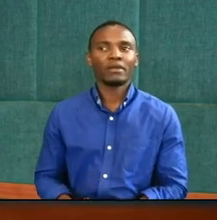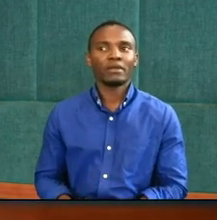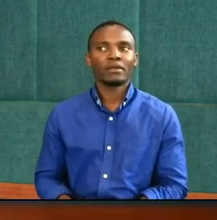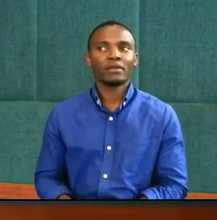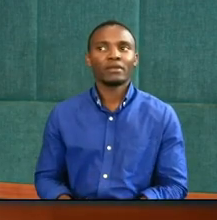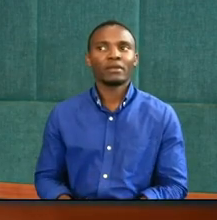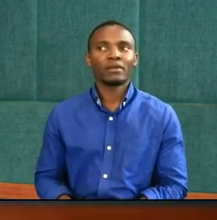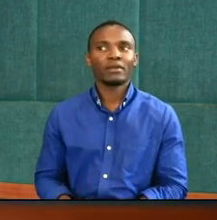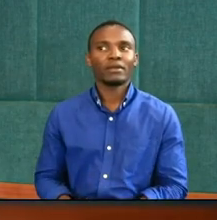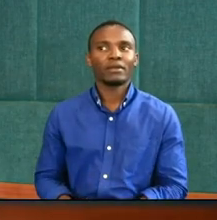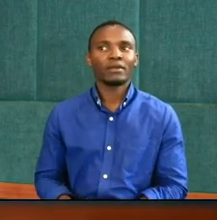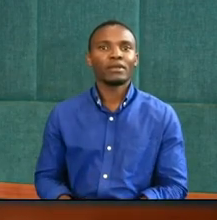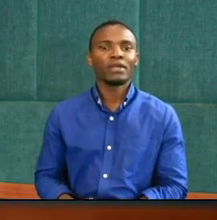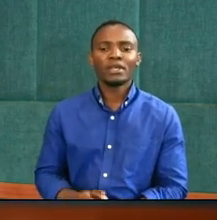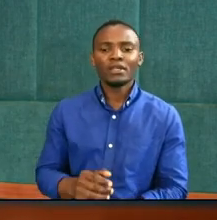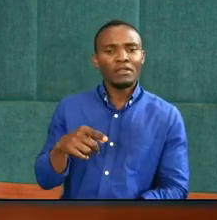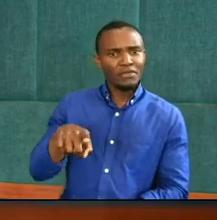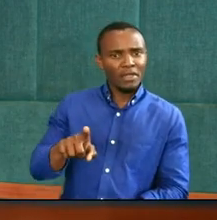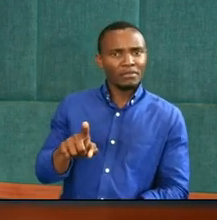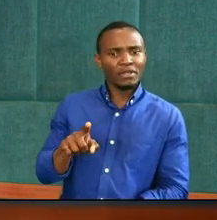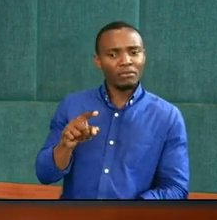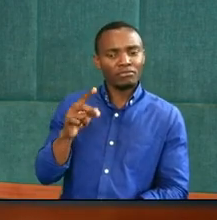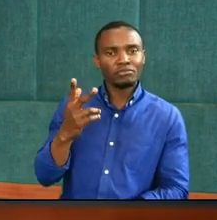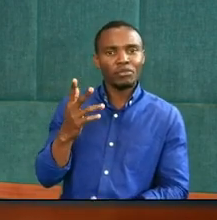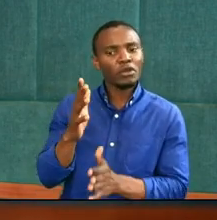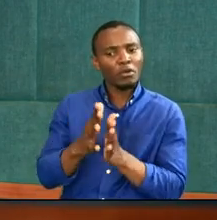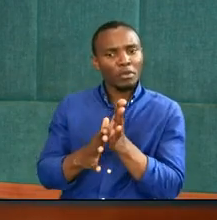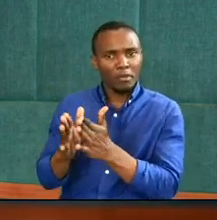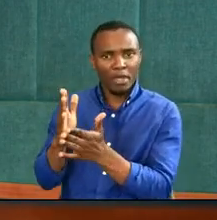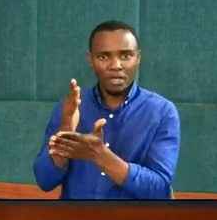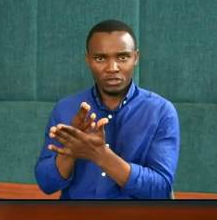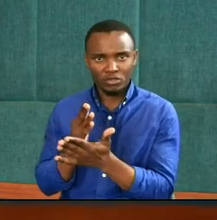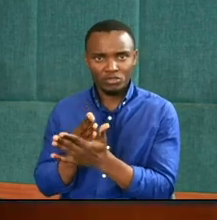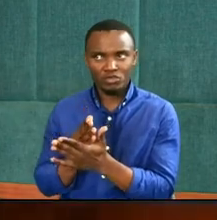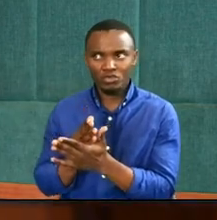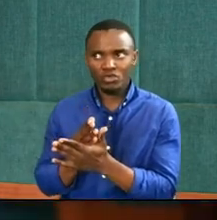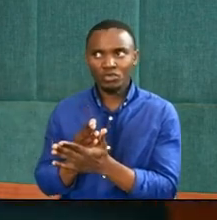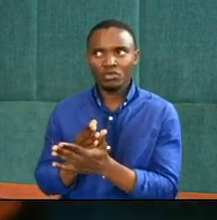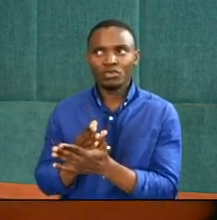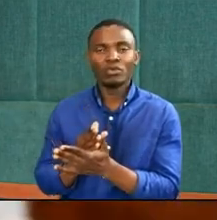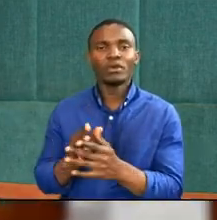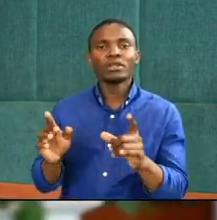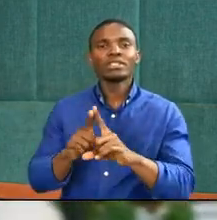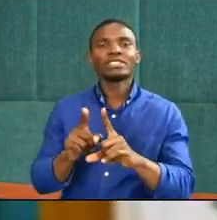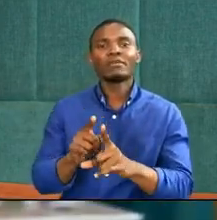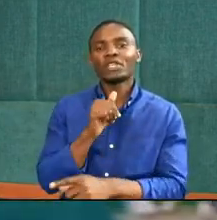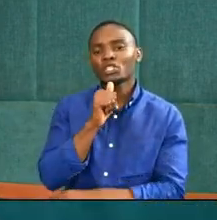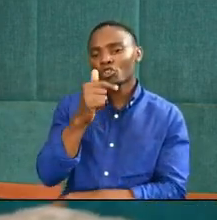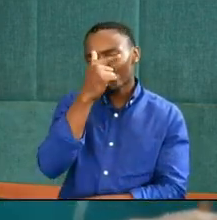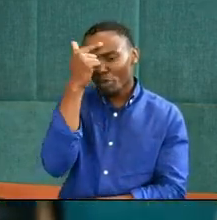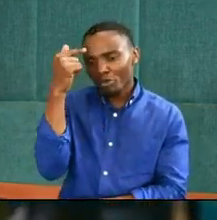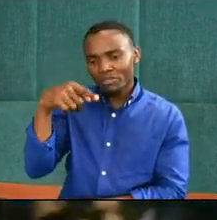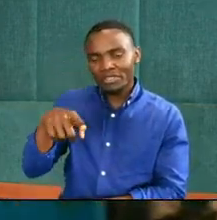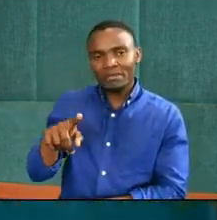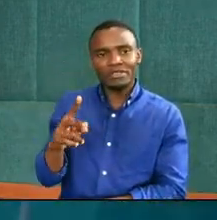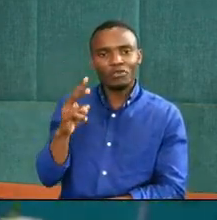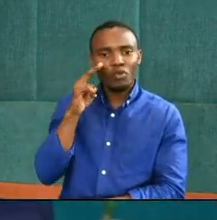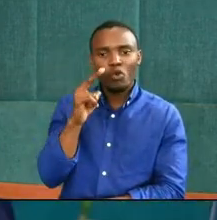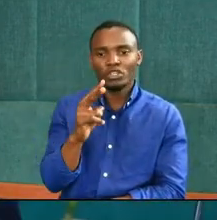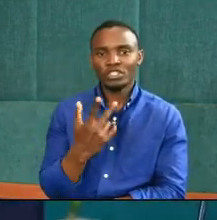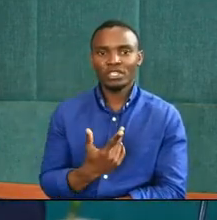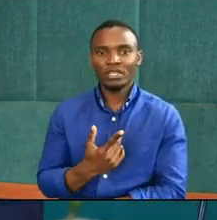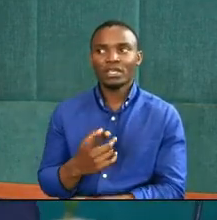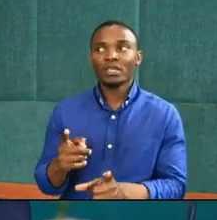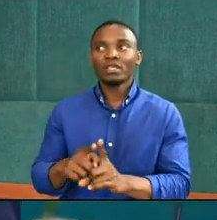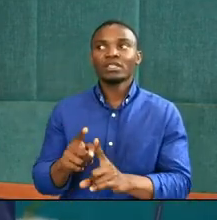stay with the preacher. It's not that they weren't watching, you know. Did you get that? No. It's not that they weren't watching. Hey, those of